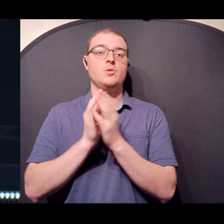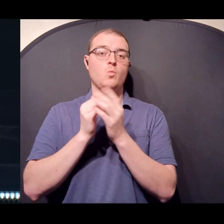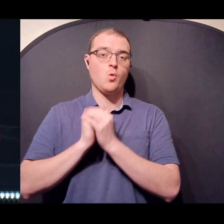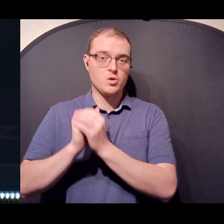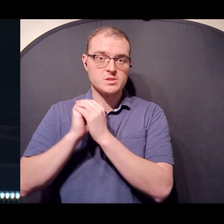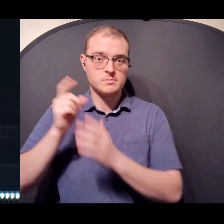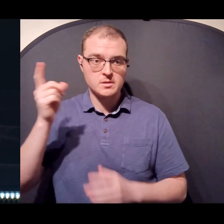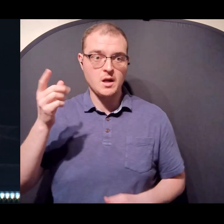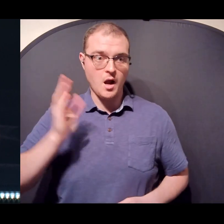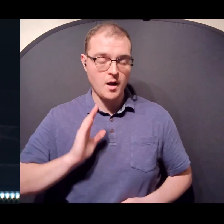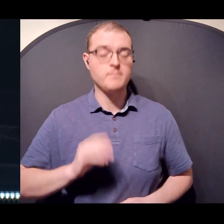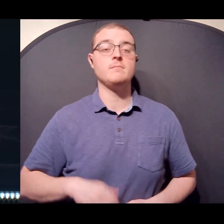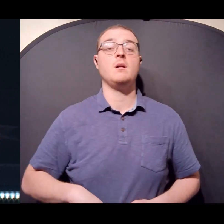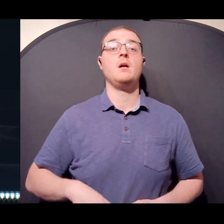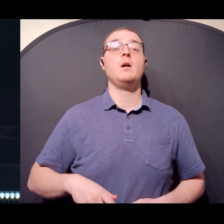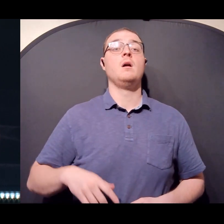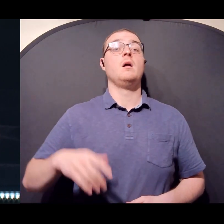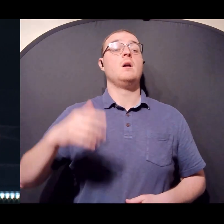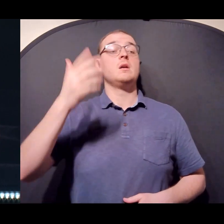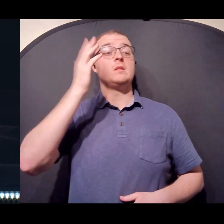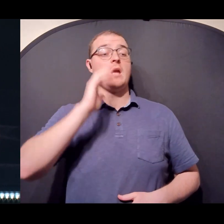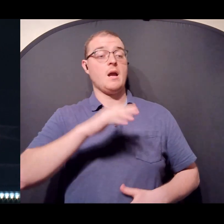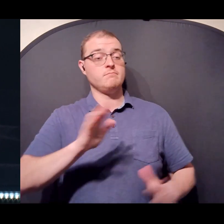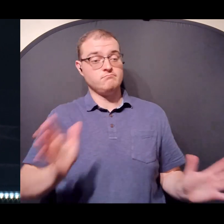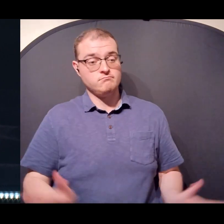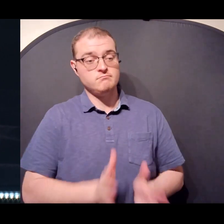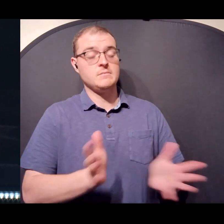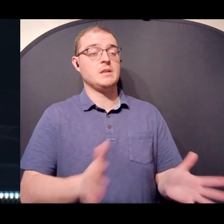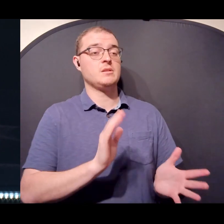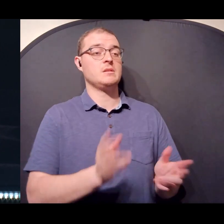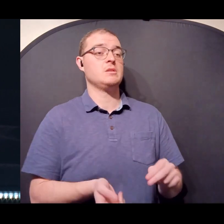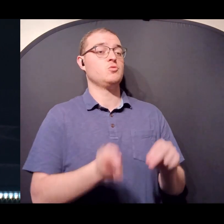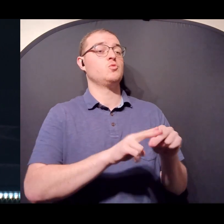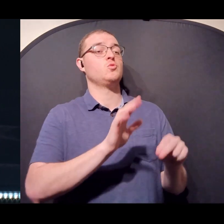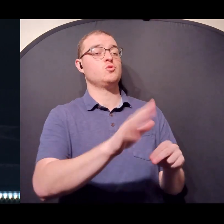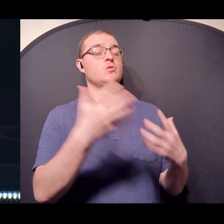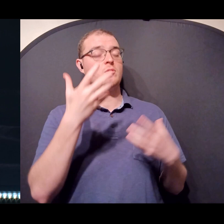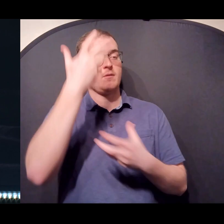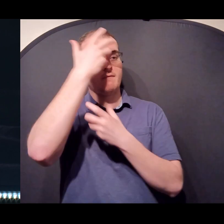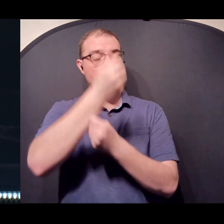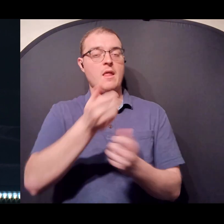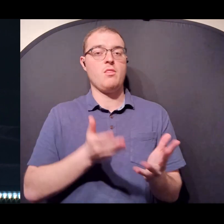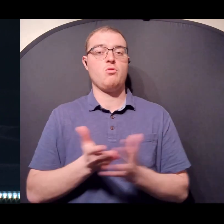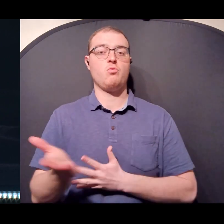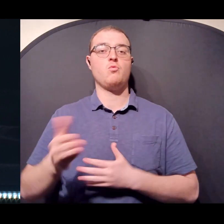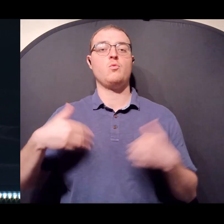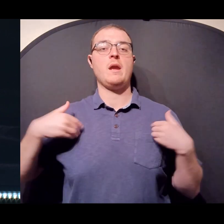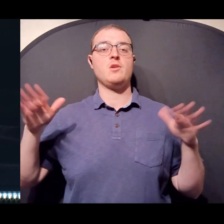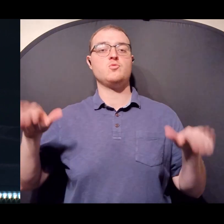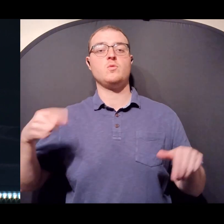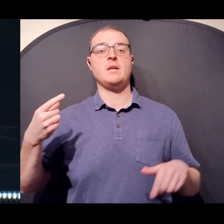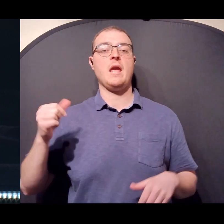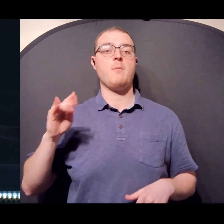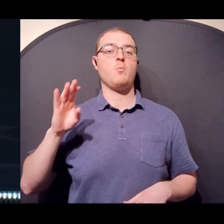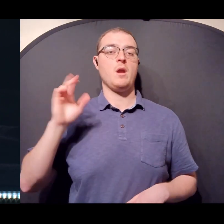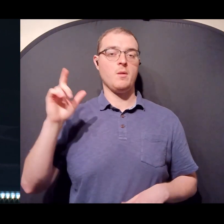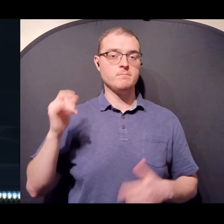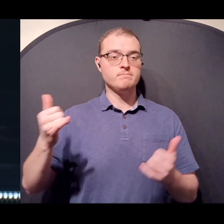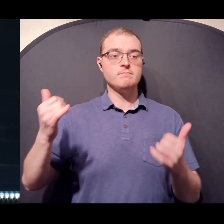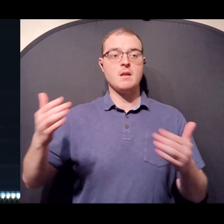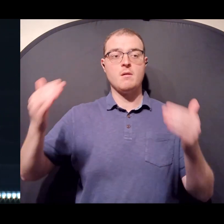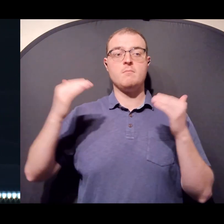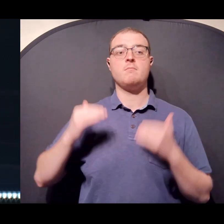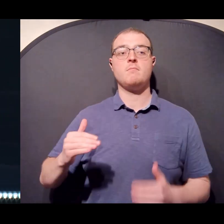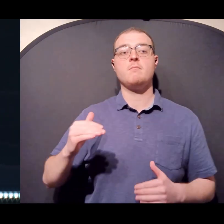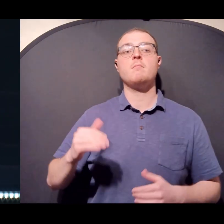sending a messenger named Gabriel, and he builds her faith and tries to encourage her. And this is how it reads in Luke chapter 1, Matthew,